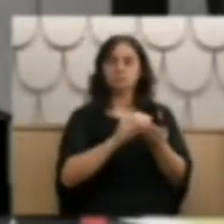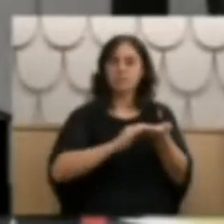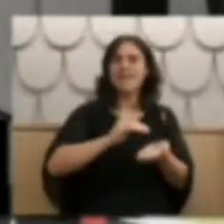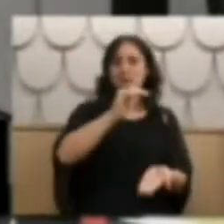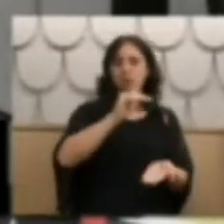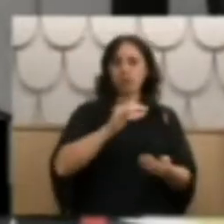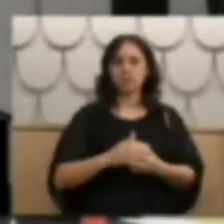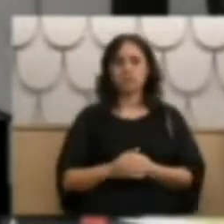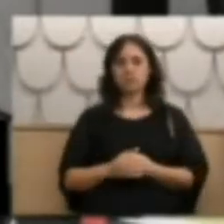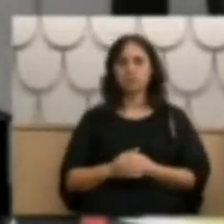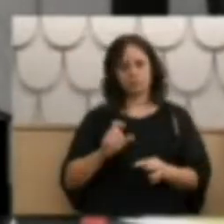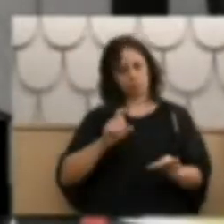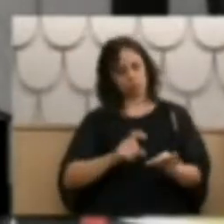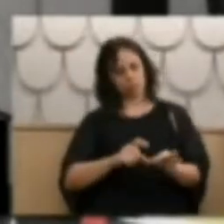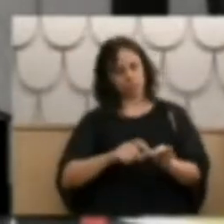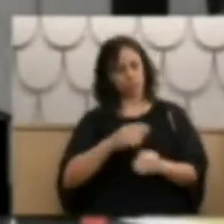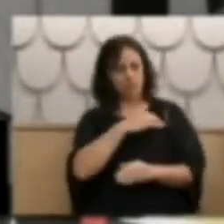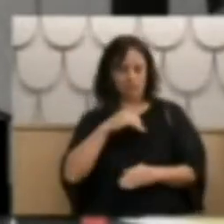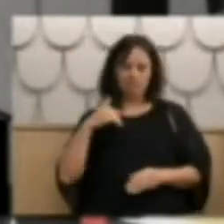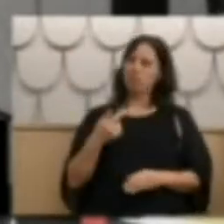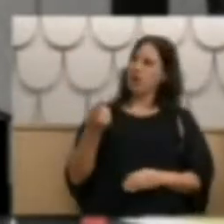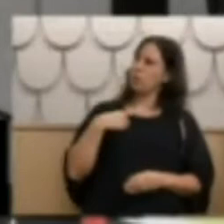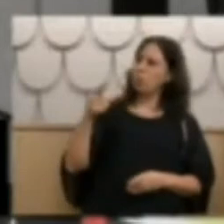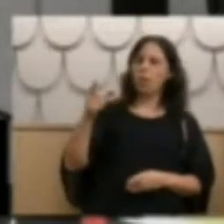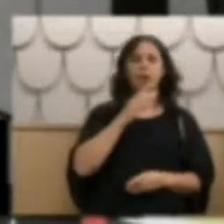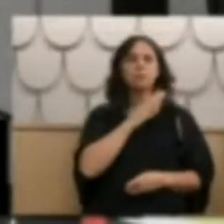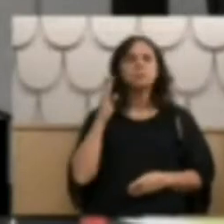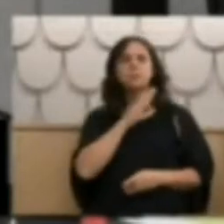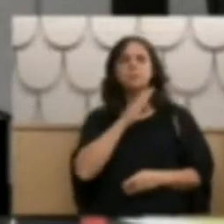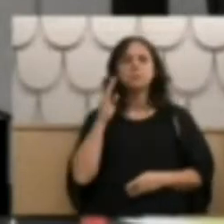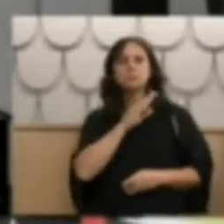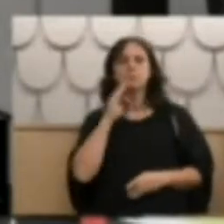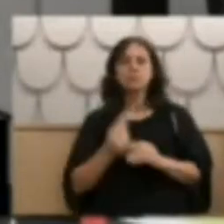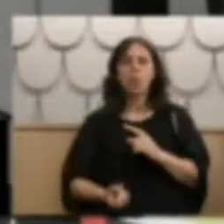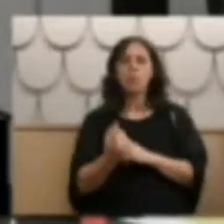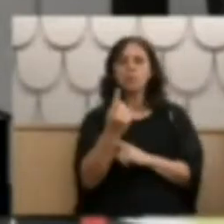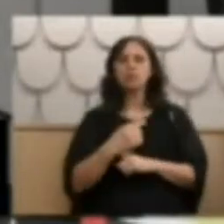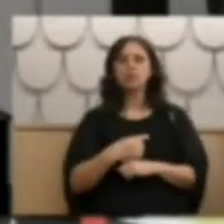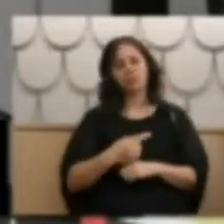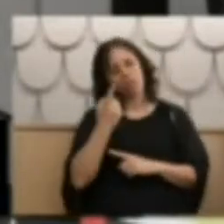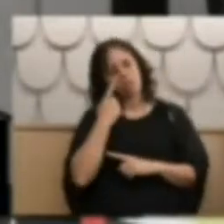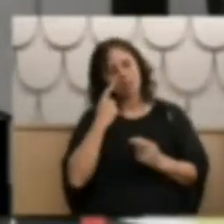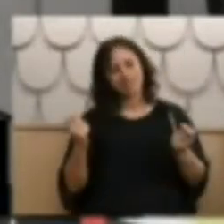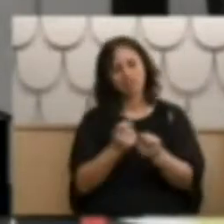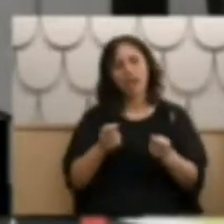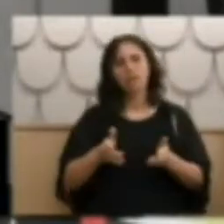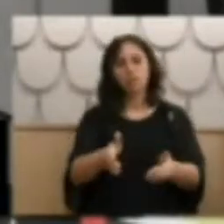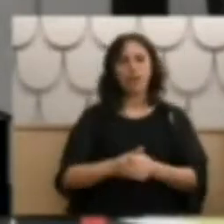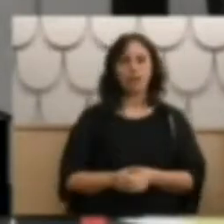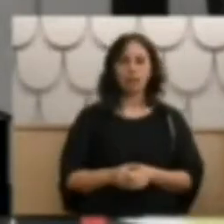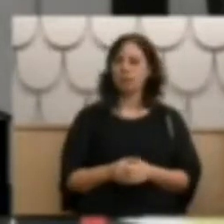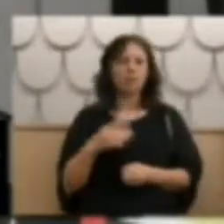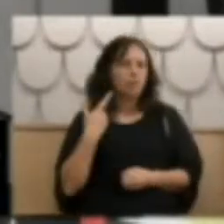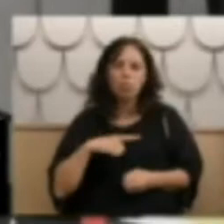So the big question is why the Crown missed so many opportunities to do it differently. Why have they missed the mark so